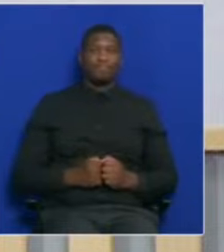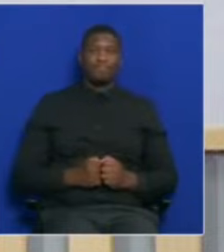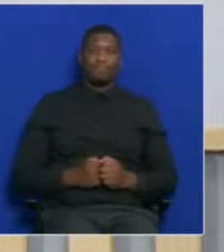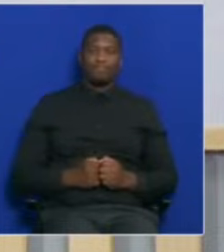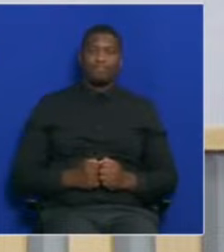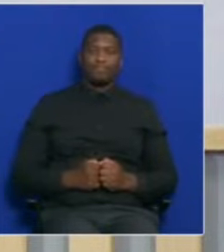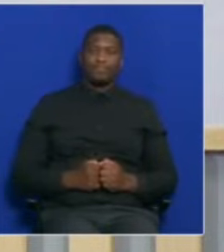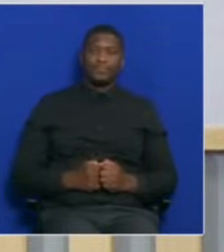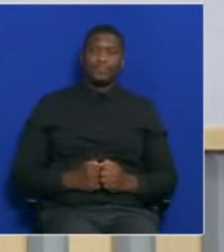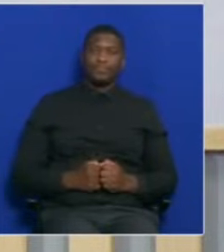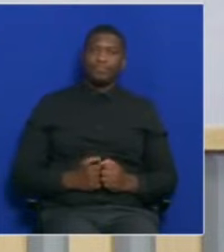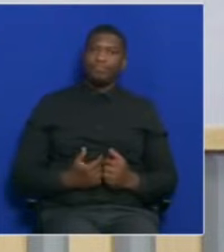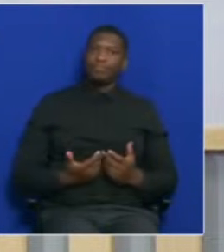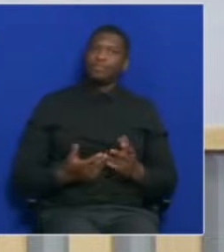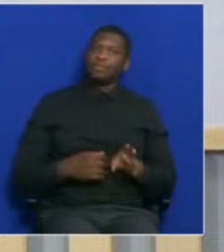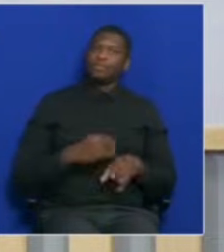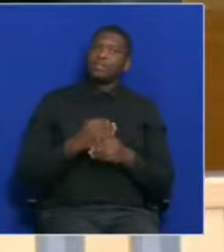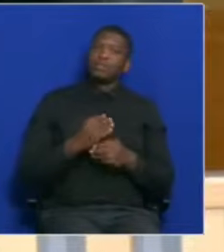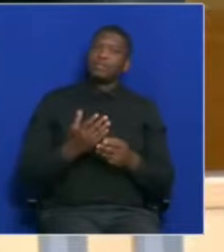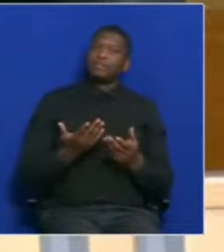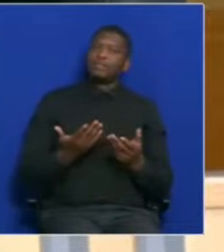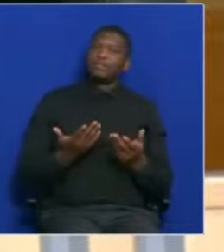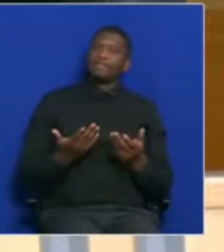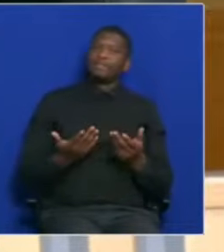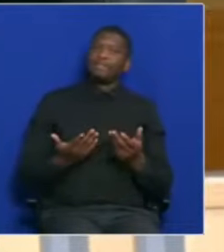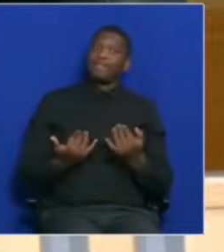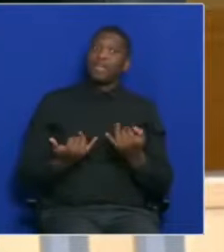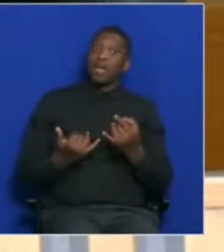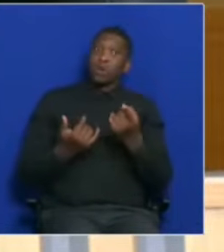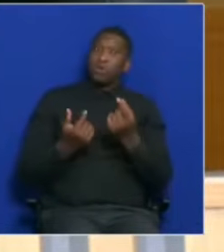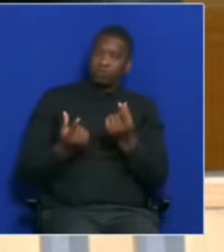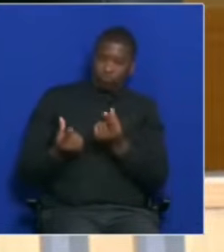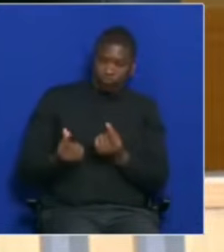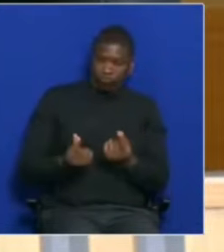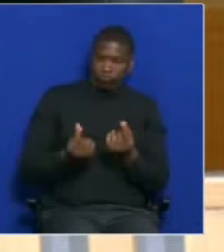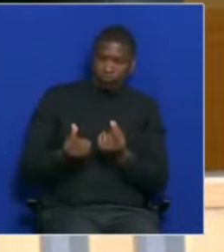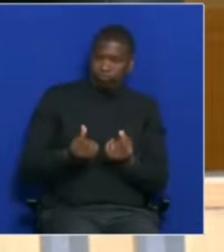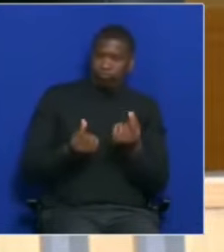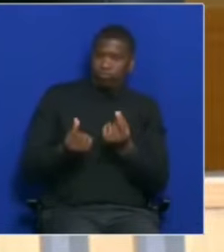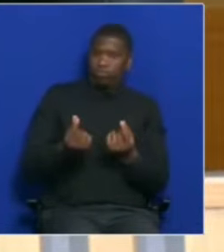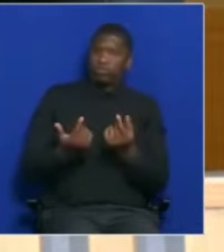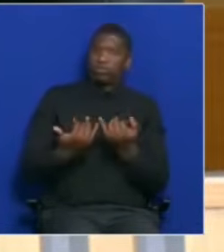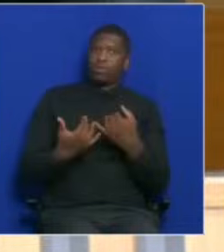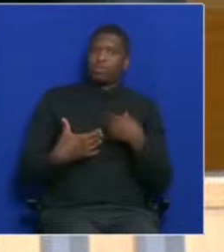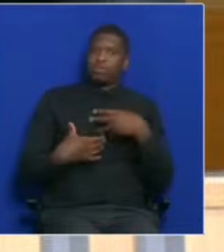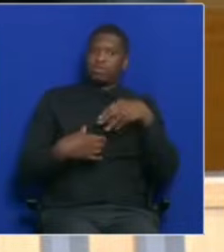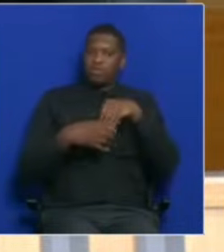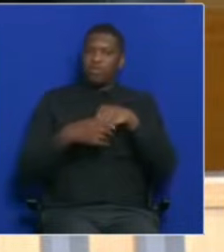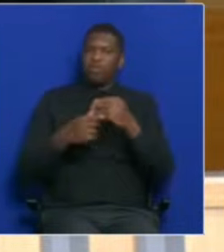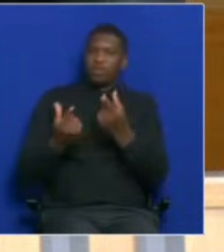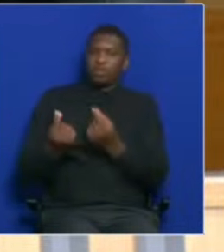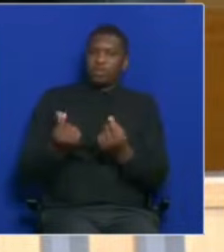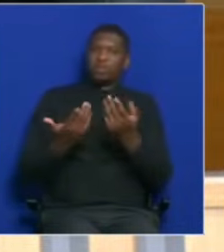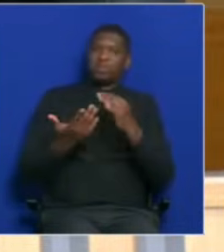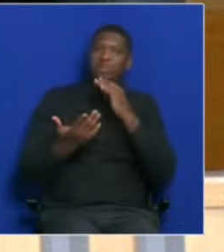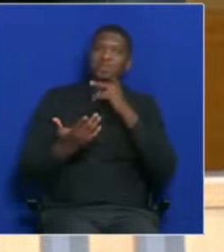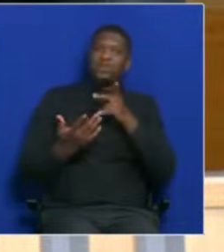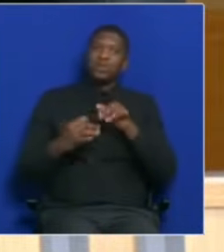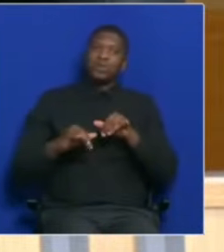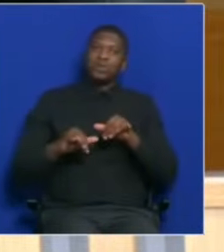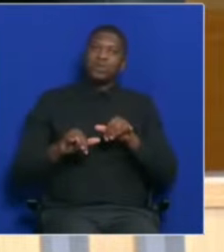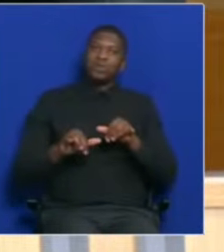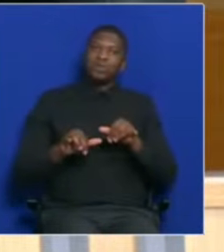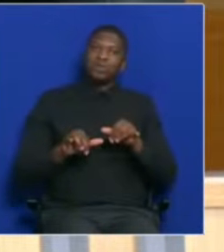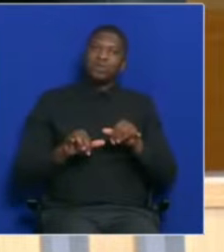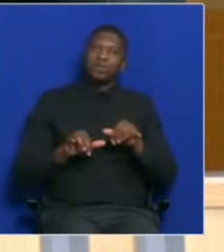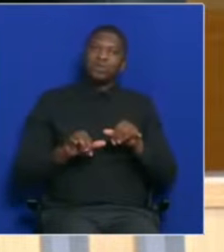And in that way, you put yourself in a position where you are no better than what, in